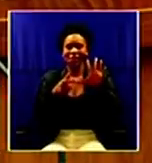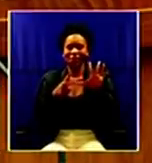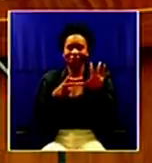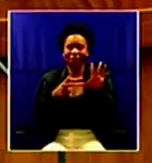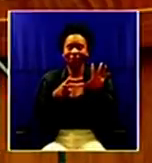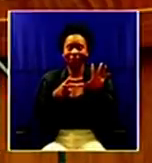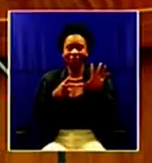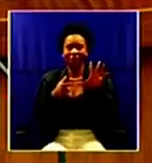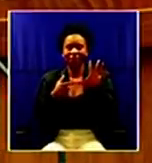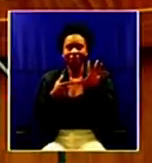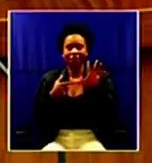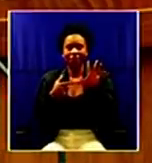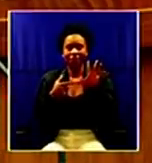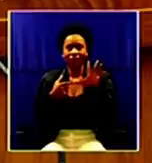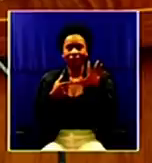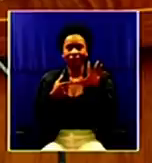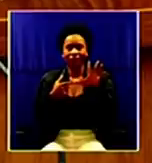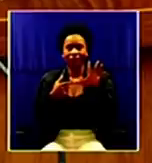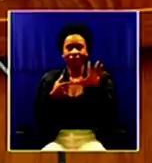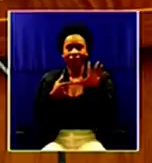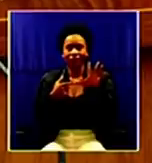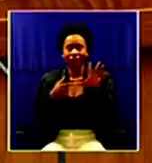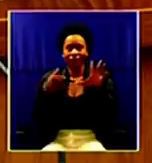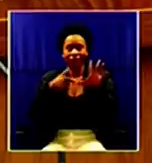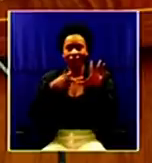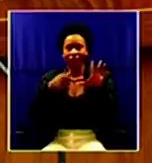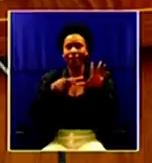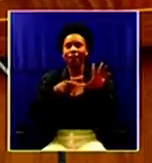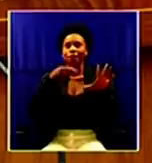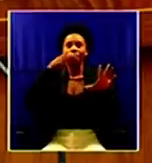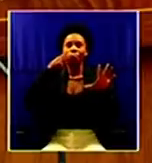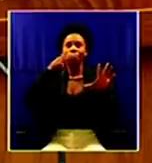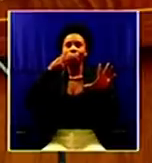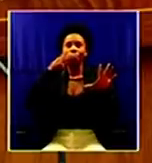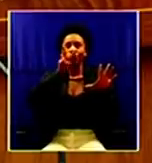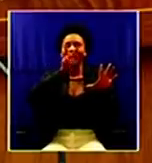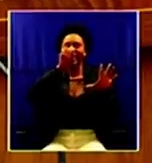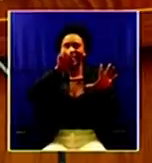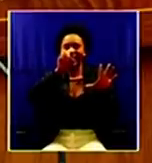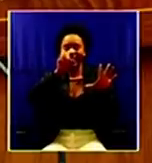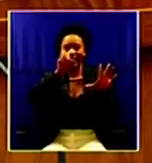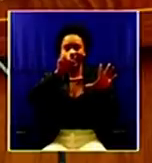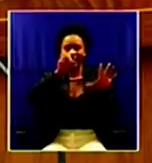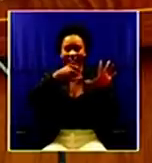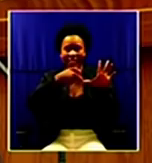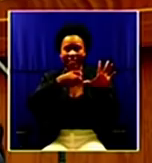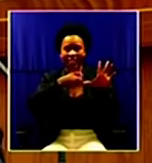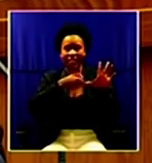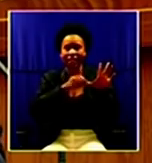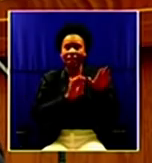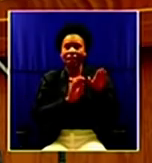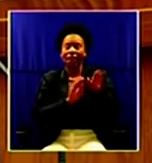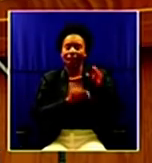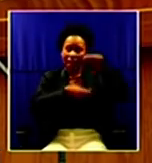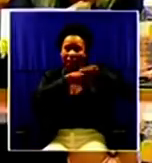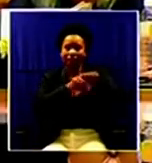Next, a packet of 20 cigarettes will be an extra